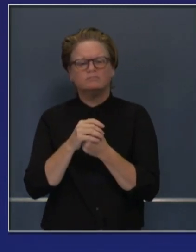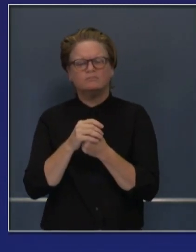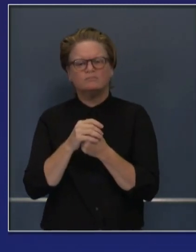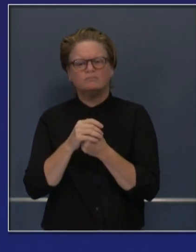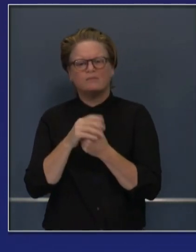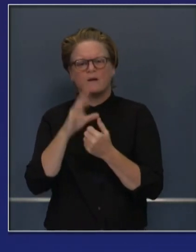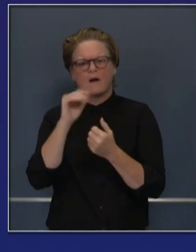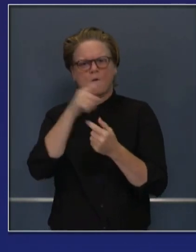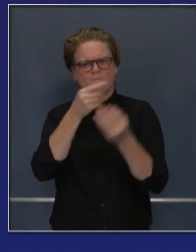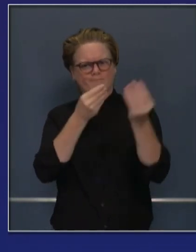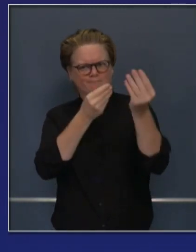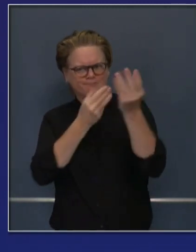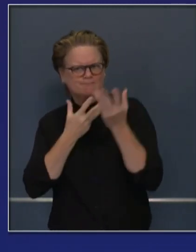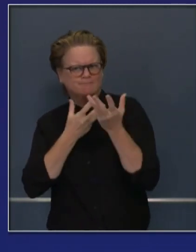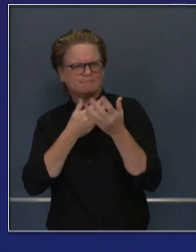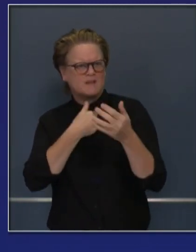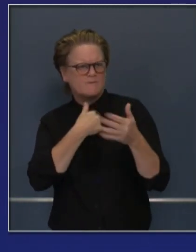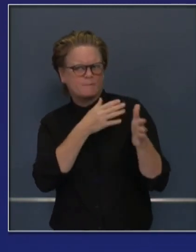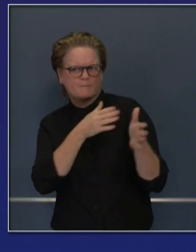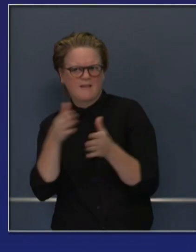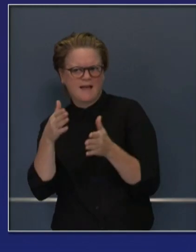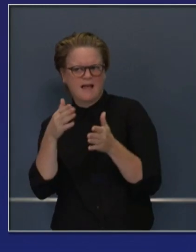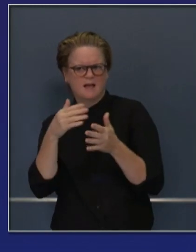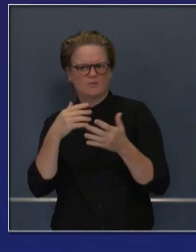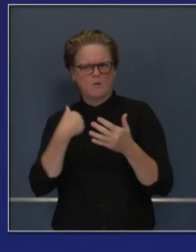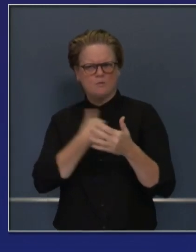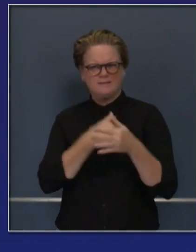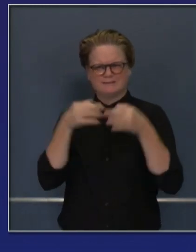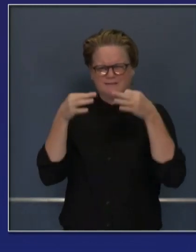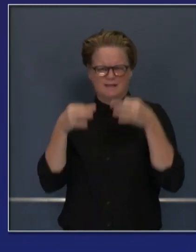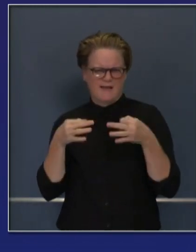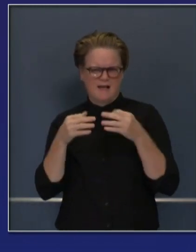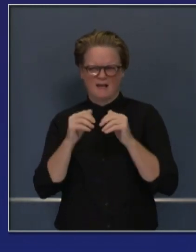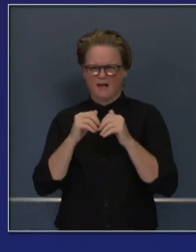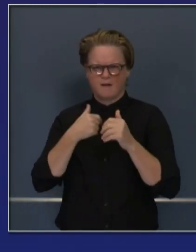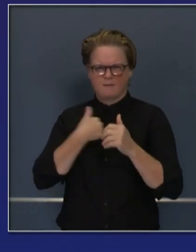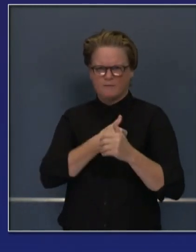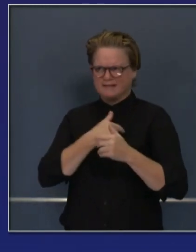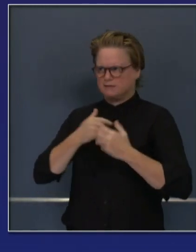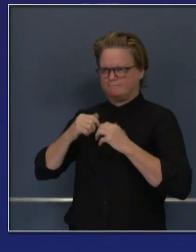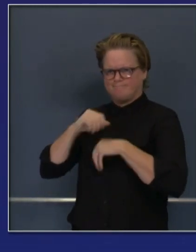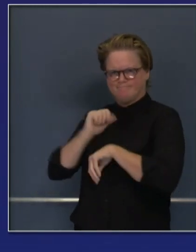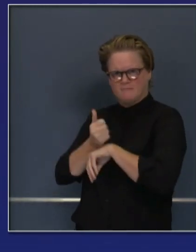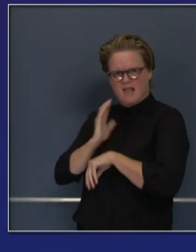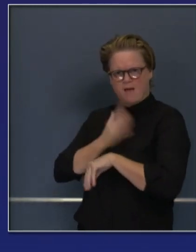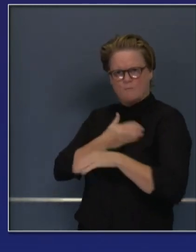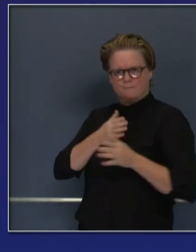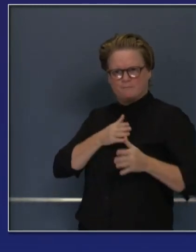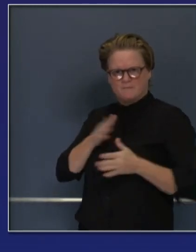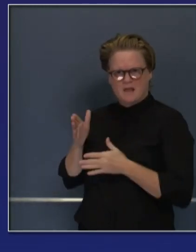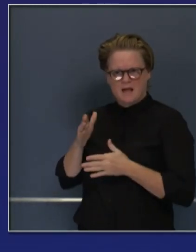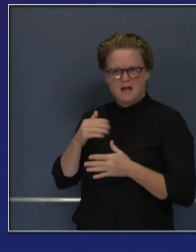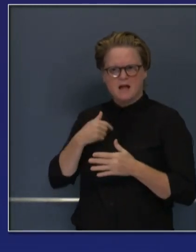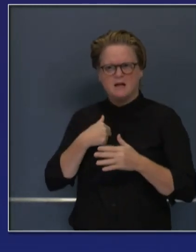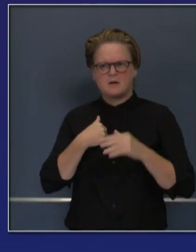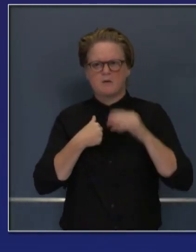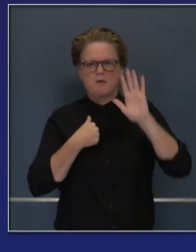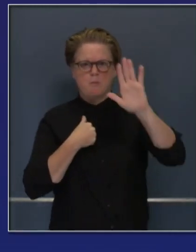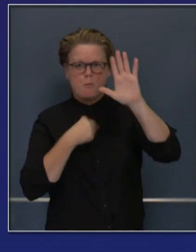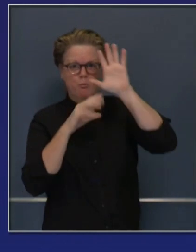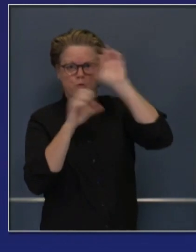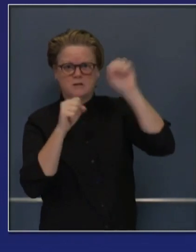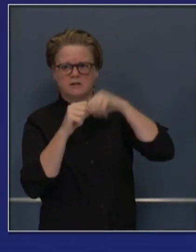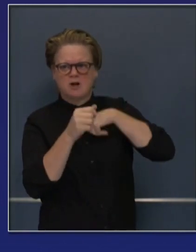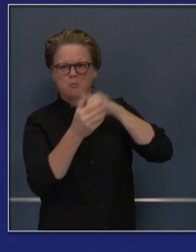for our vaccine distribution. Rather than criticizing the administration, rather than lamenting about what